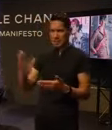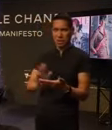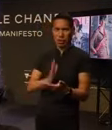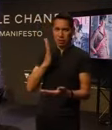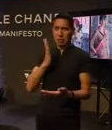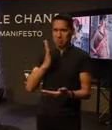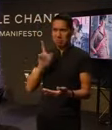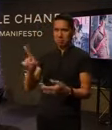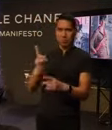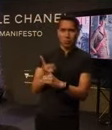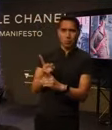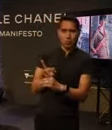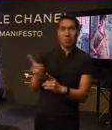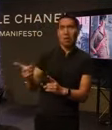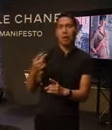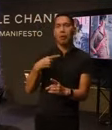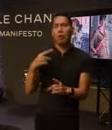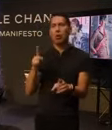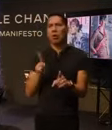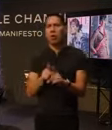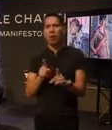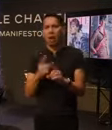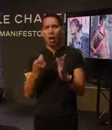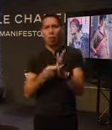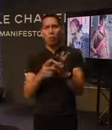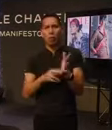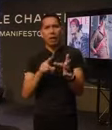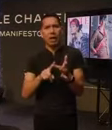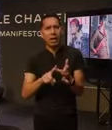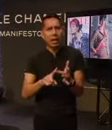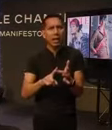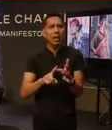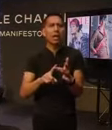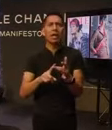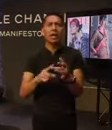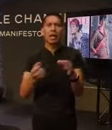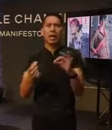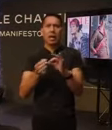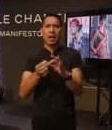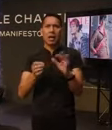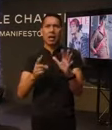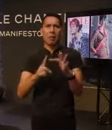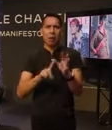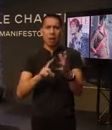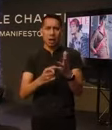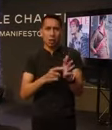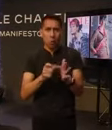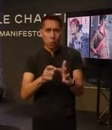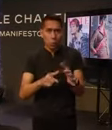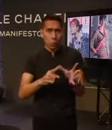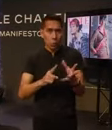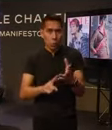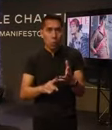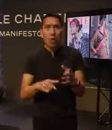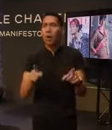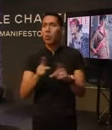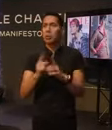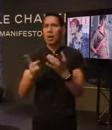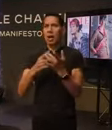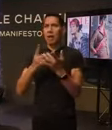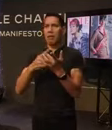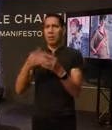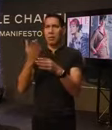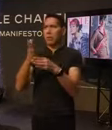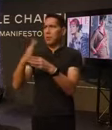too. You know, there were the likes of Romy, Brigitte Bardot, a number of the sort of new wave starlets of